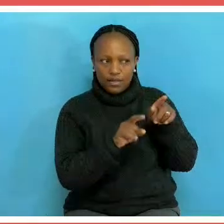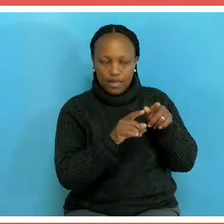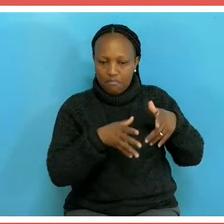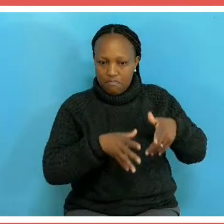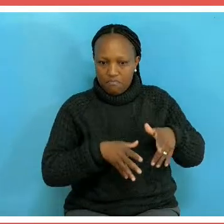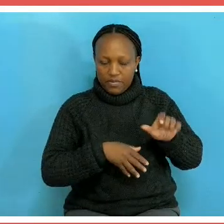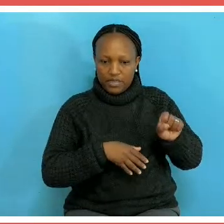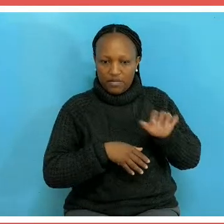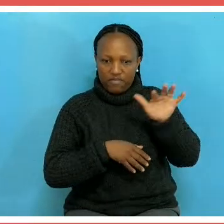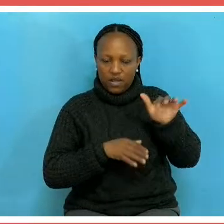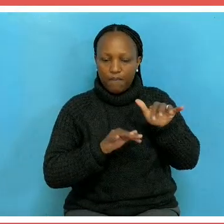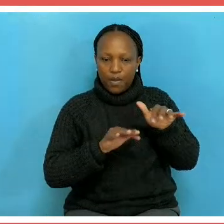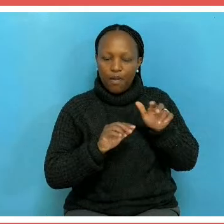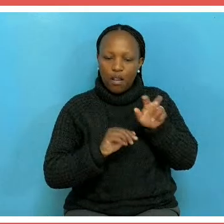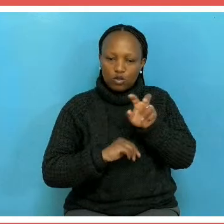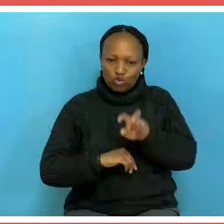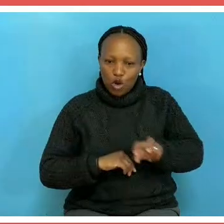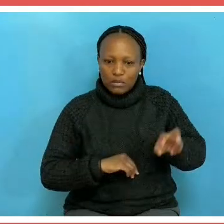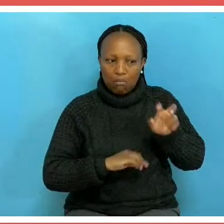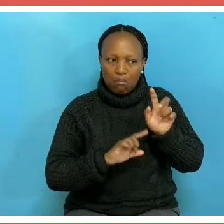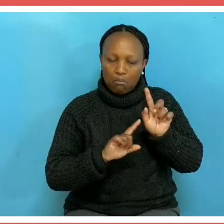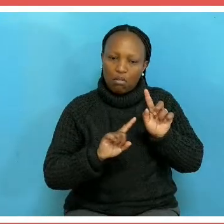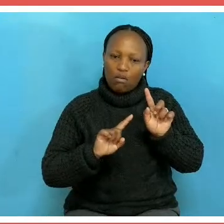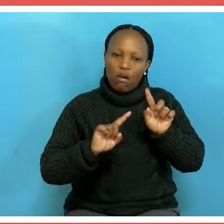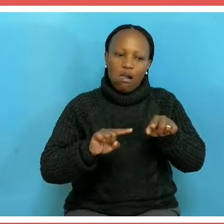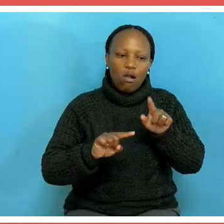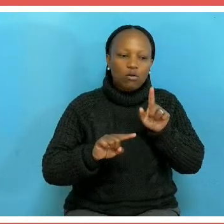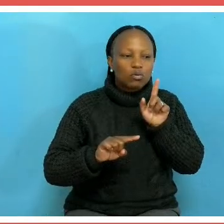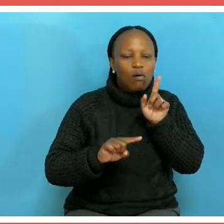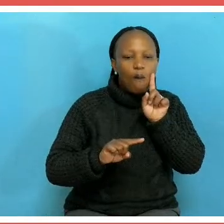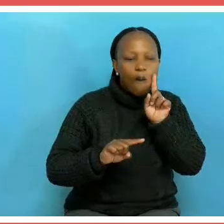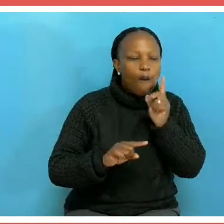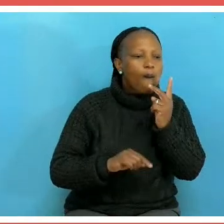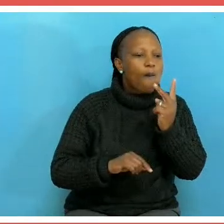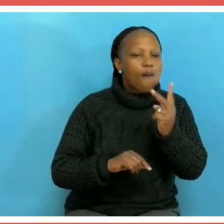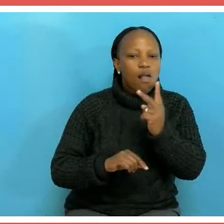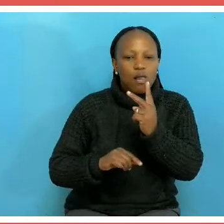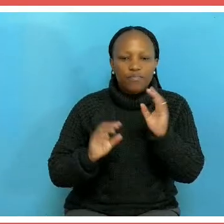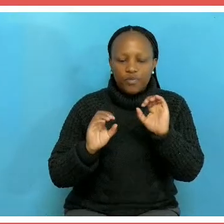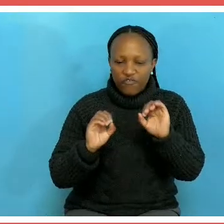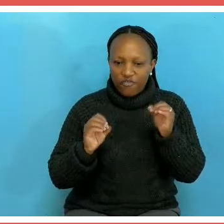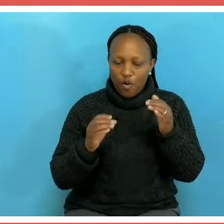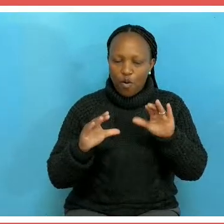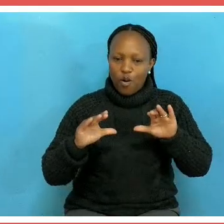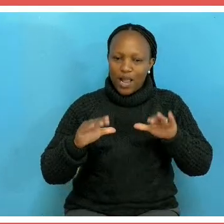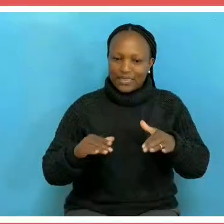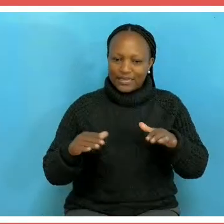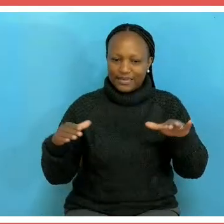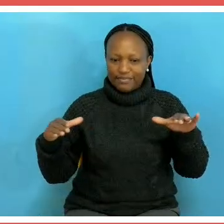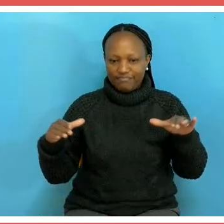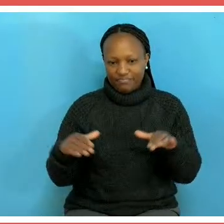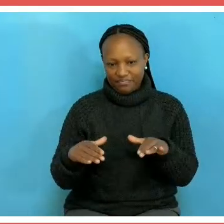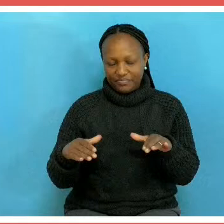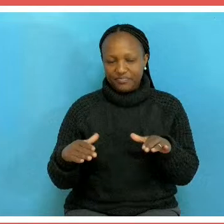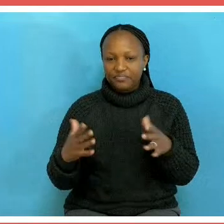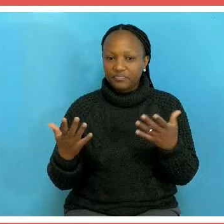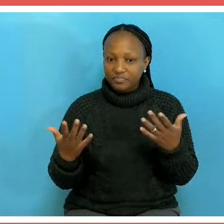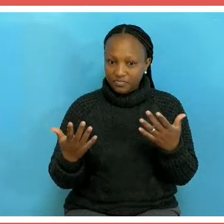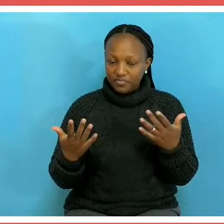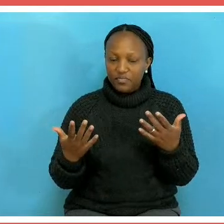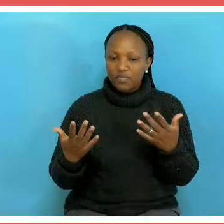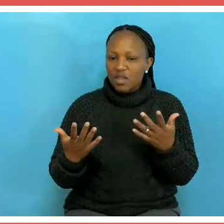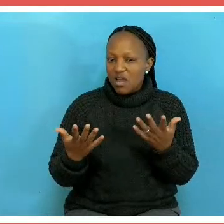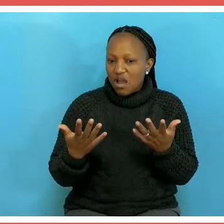strategic partnership with local and global tourism organizations to ensure aligned promotion